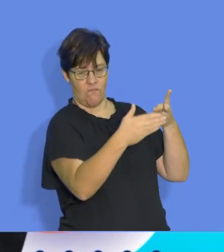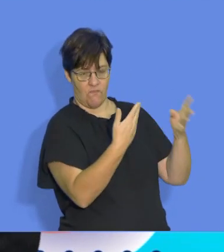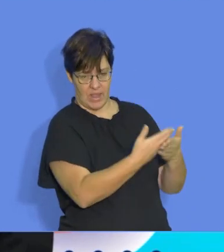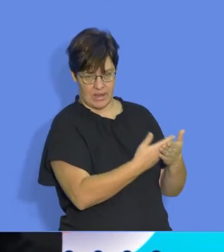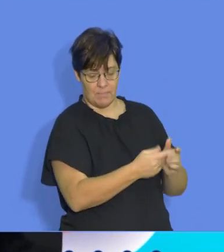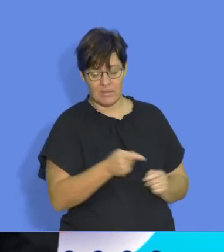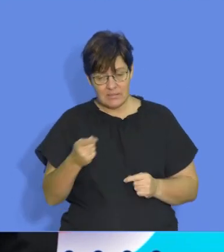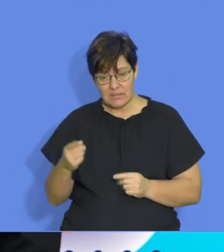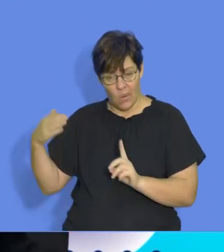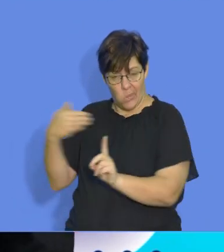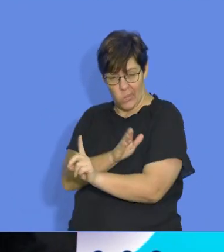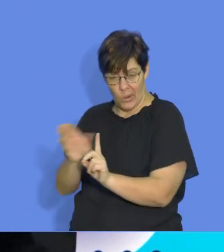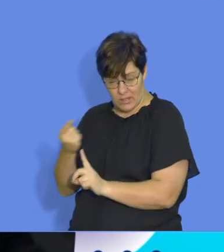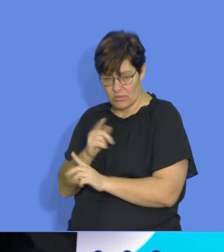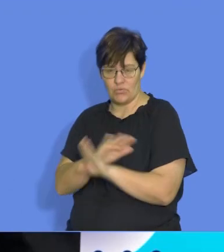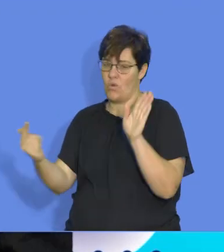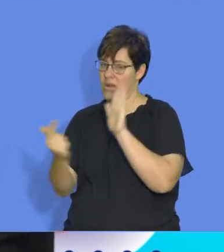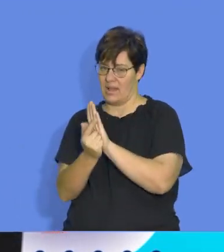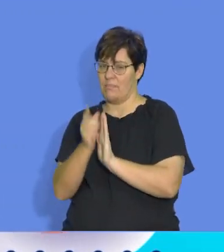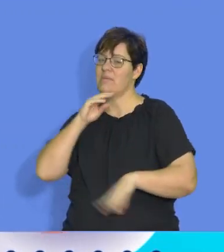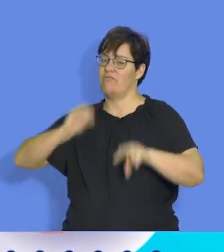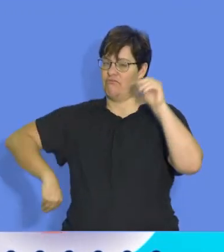illegal, and definitely you'd be committing fraud.